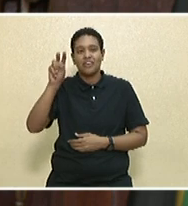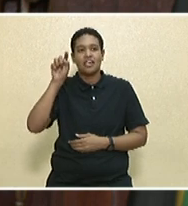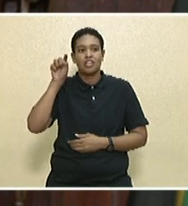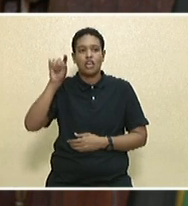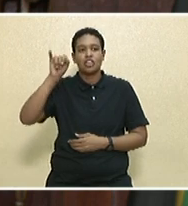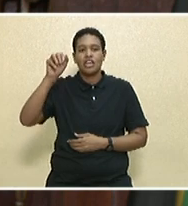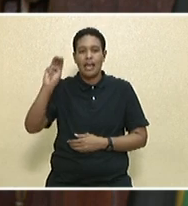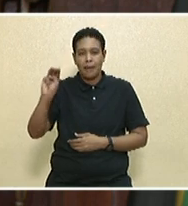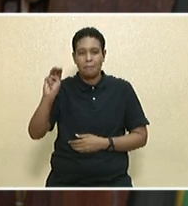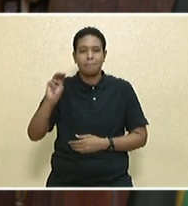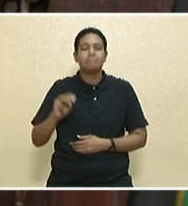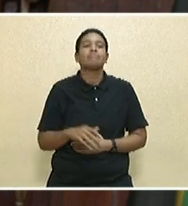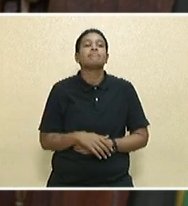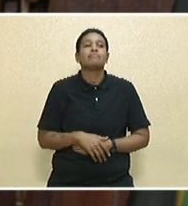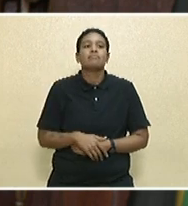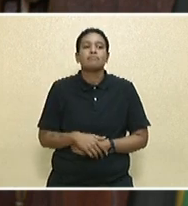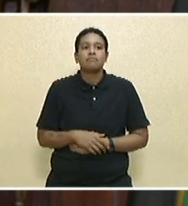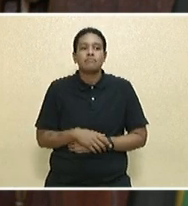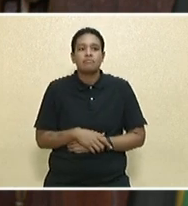jamcovid19.moh.gov.jm.